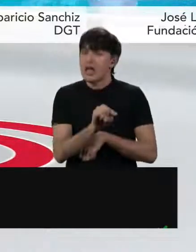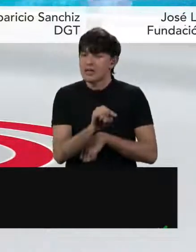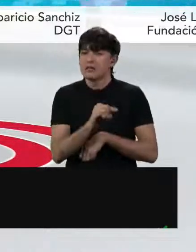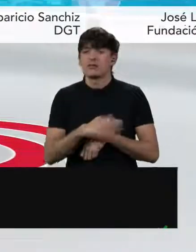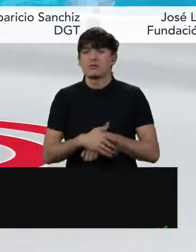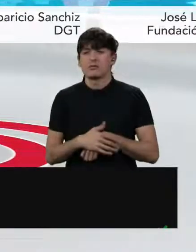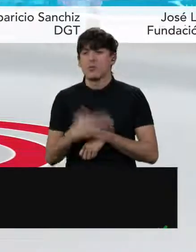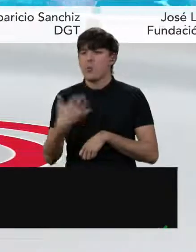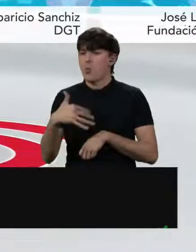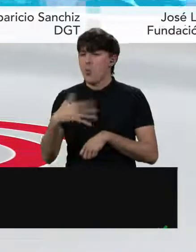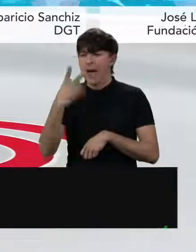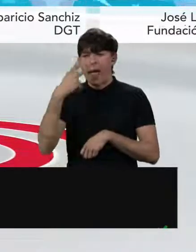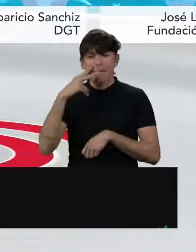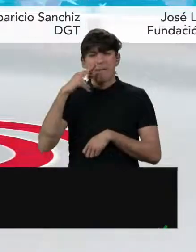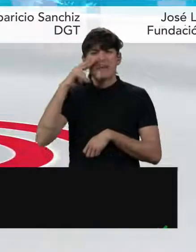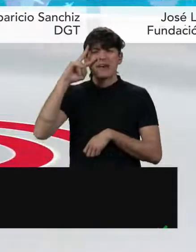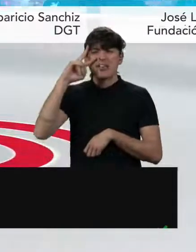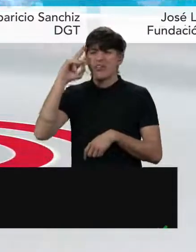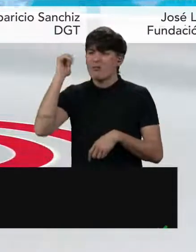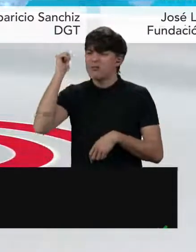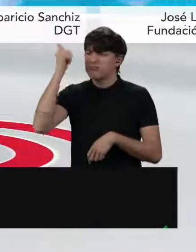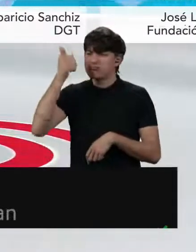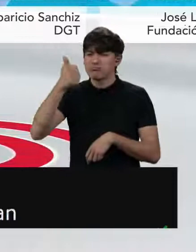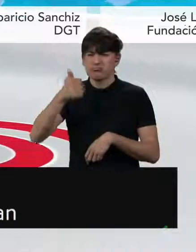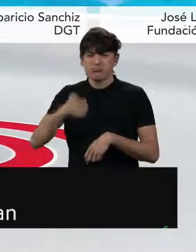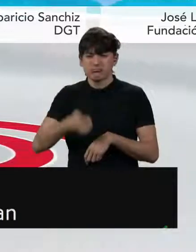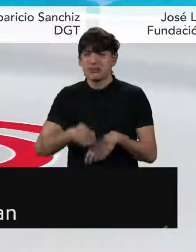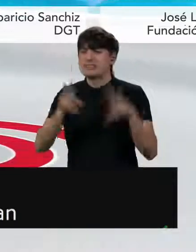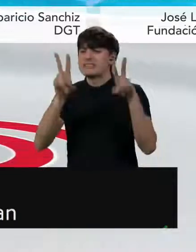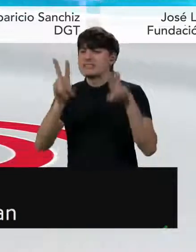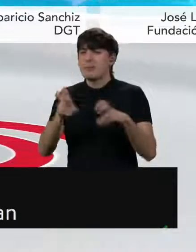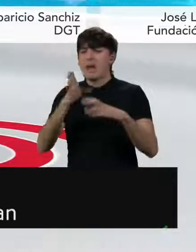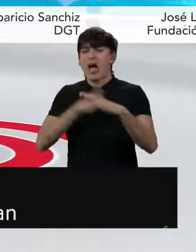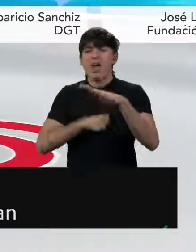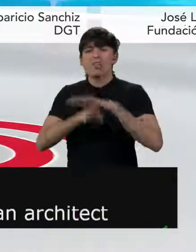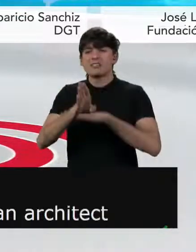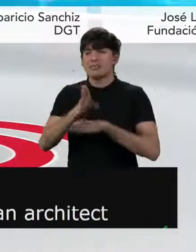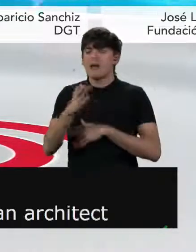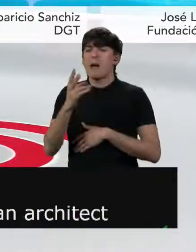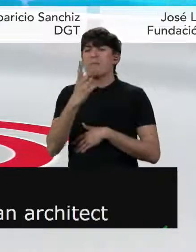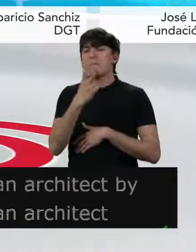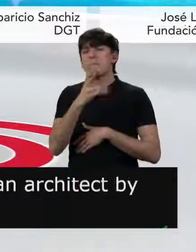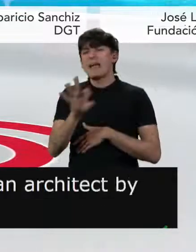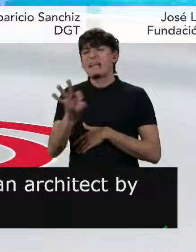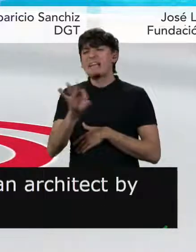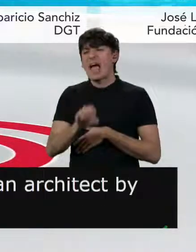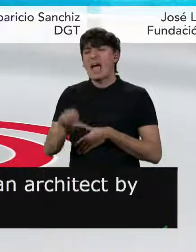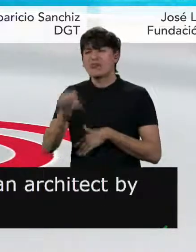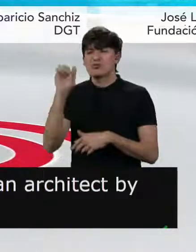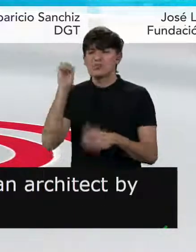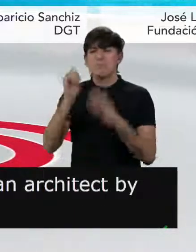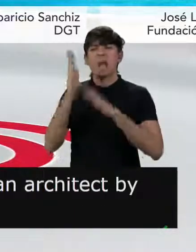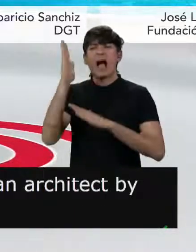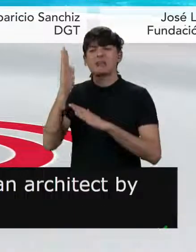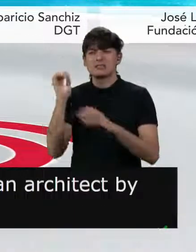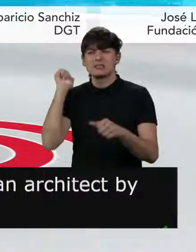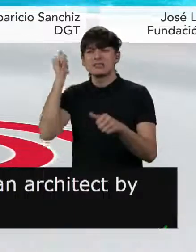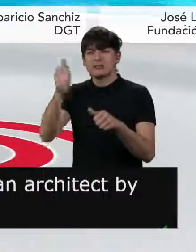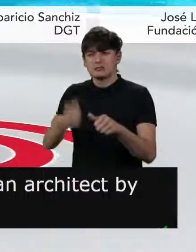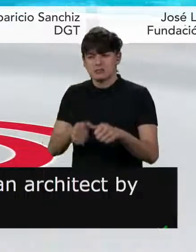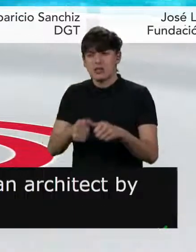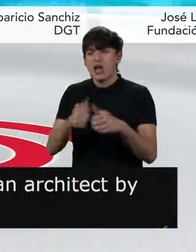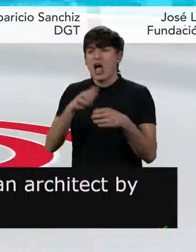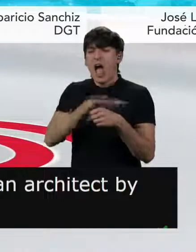by Politécnica University in Madrid. He has a wide experience on disability, over 20